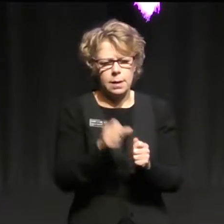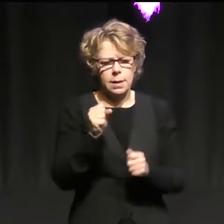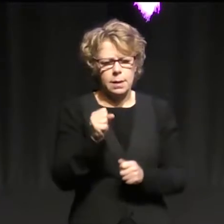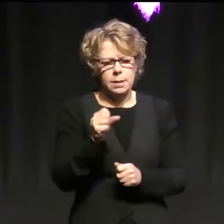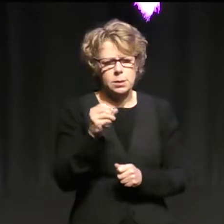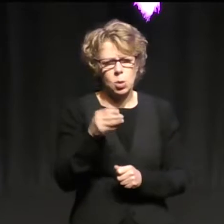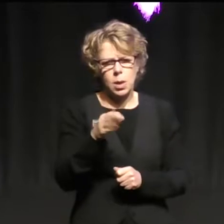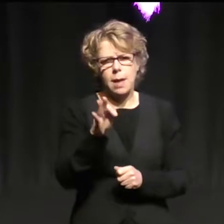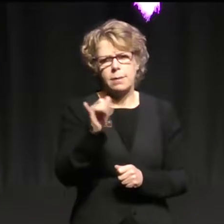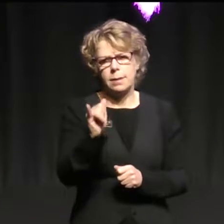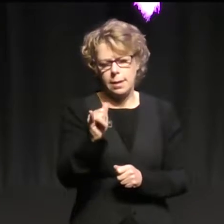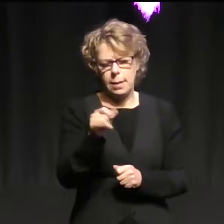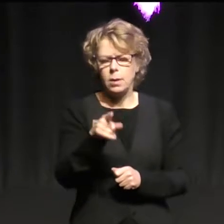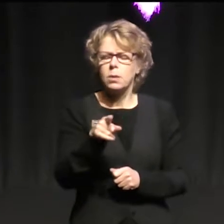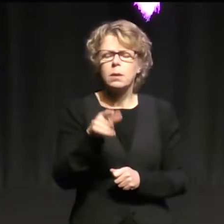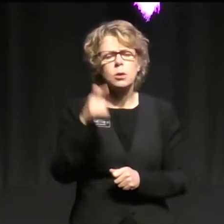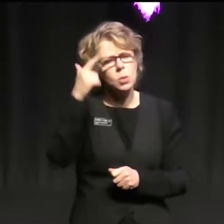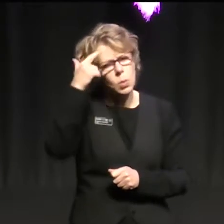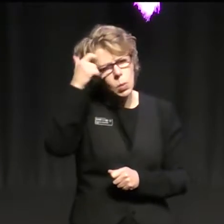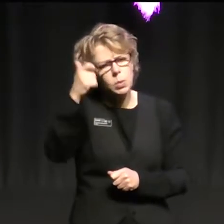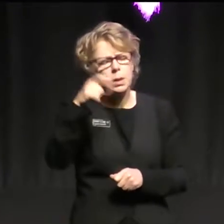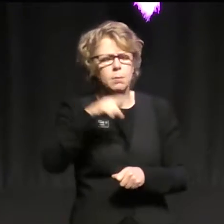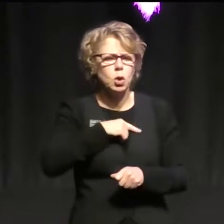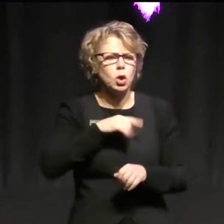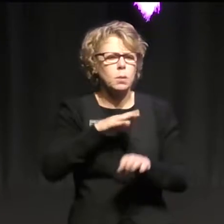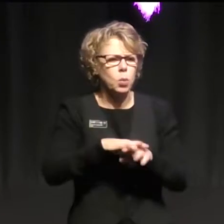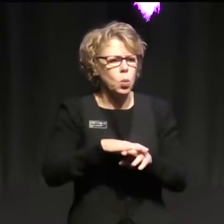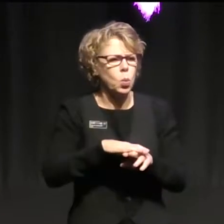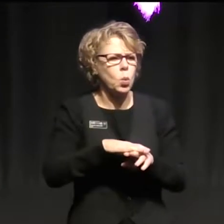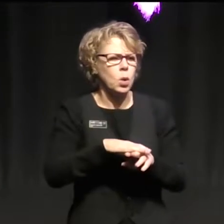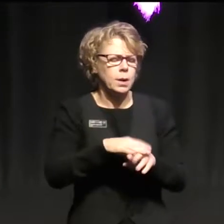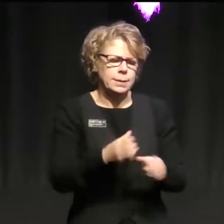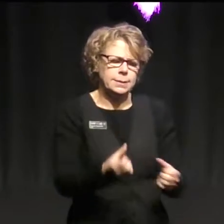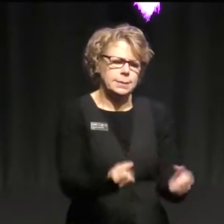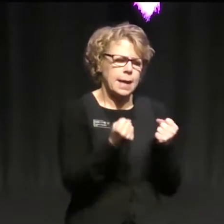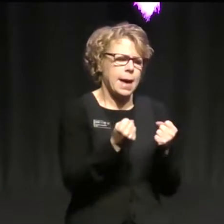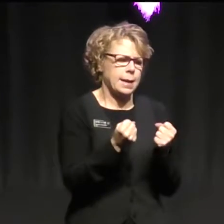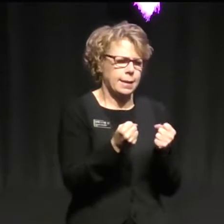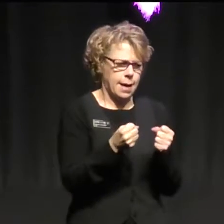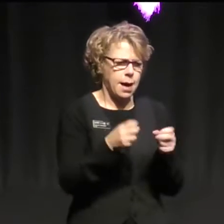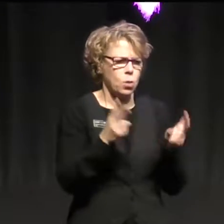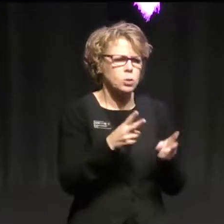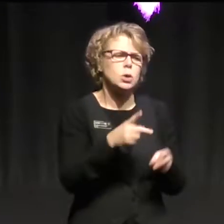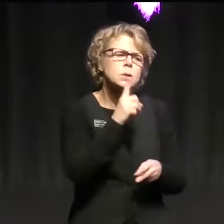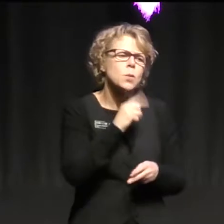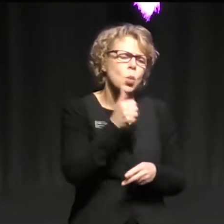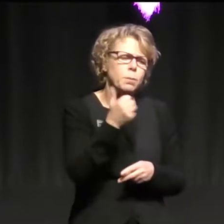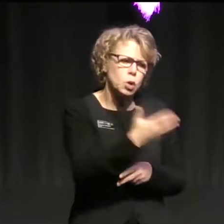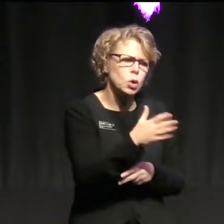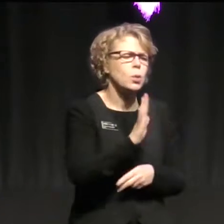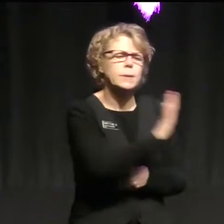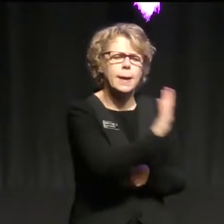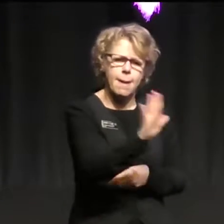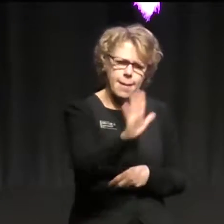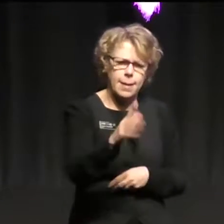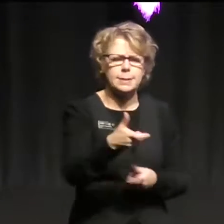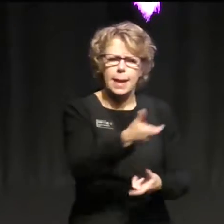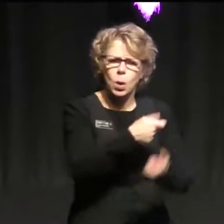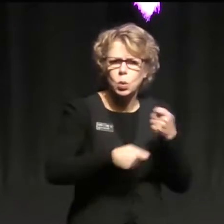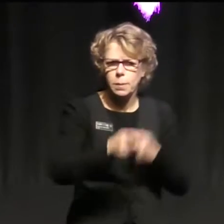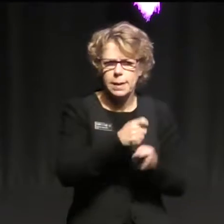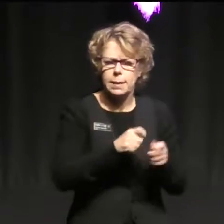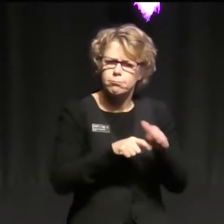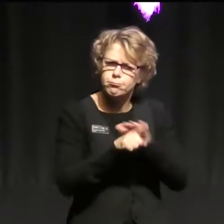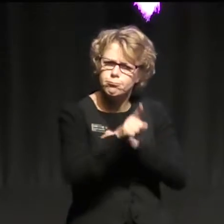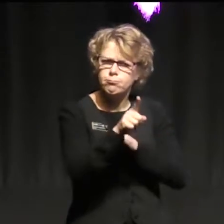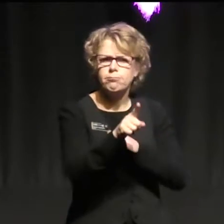very much believed in strengthening the local rural village economy. And so the